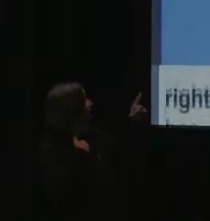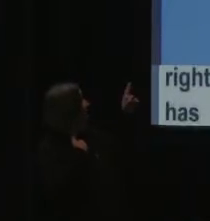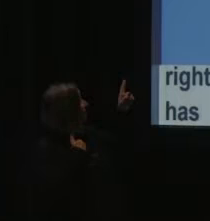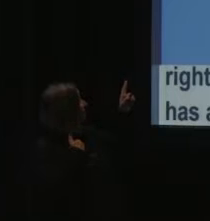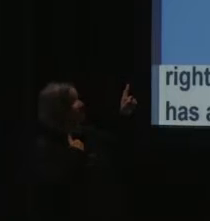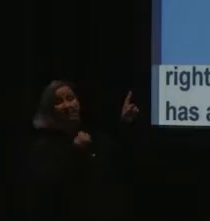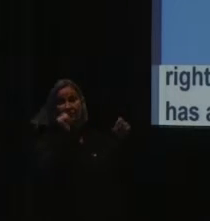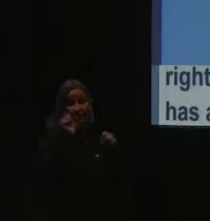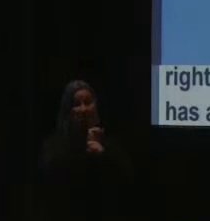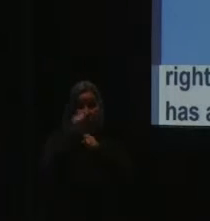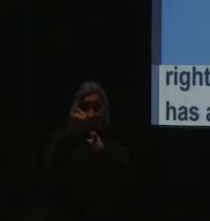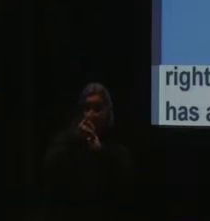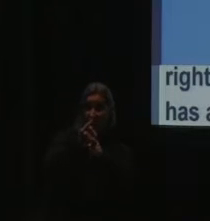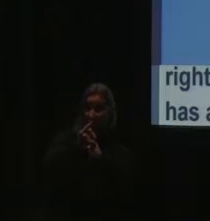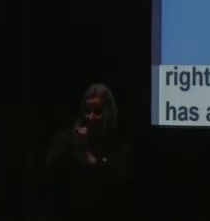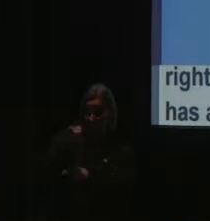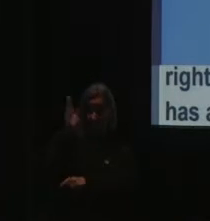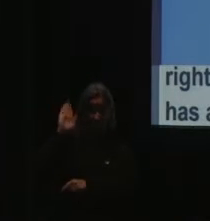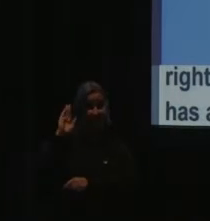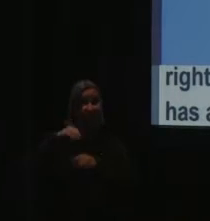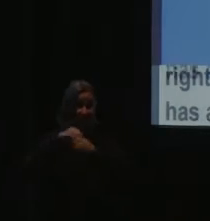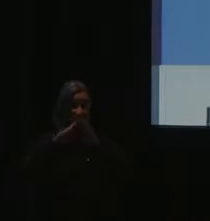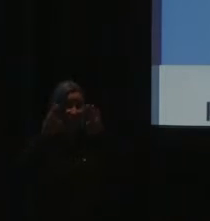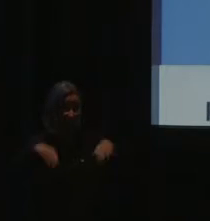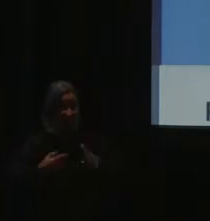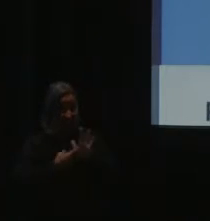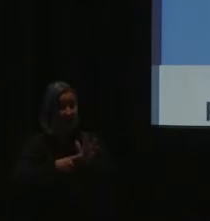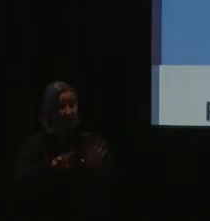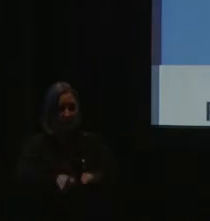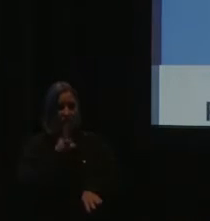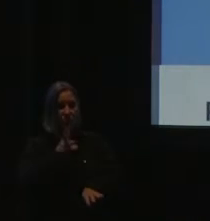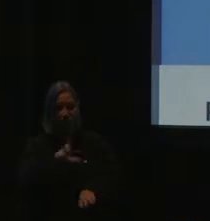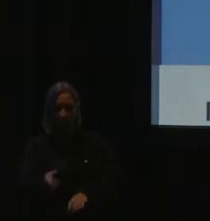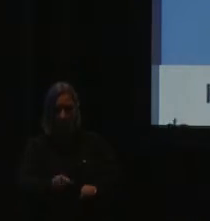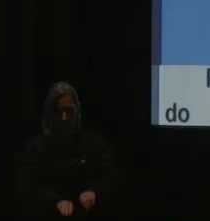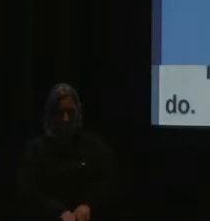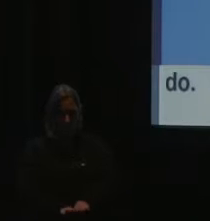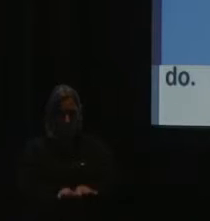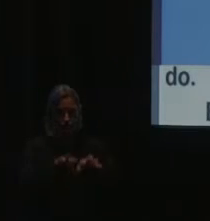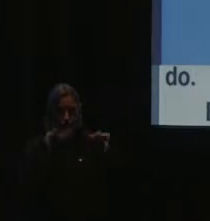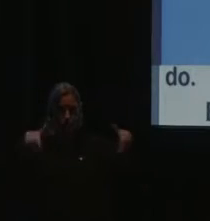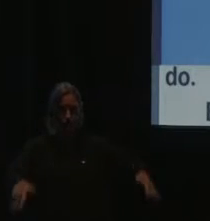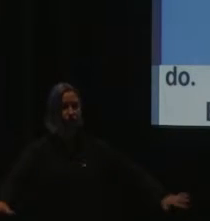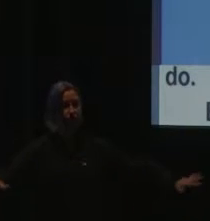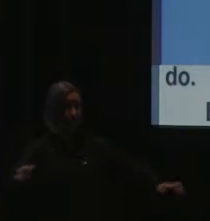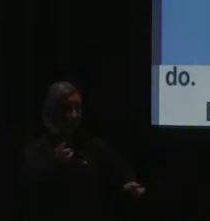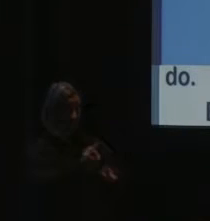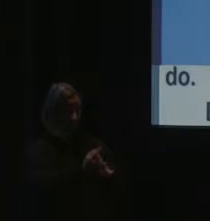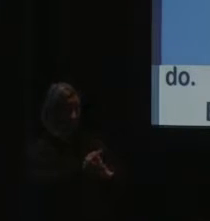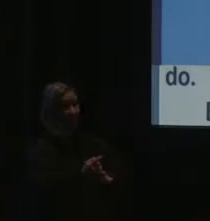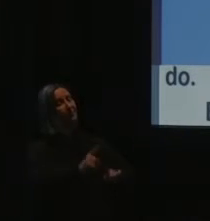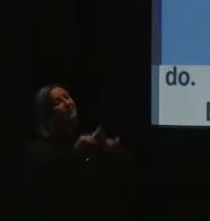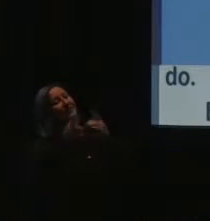malfunction? Probably, if you've been in a house long enough, they do. But the good news is that at the very least, you're likely to